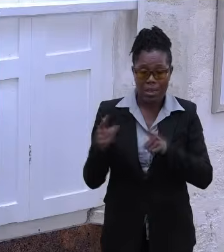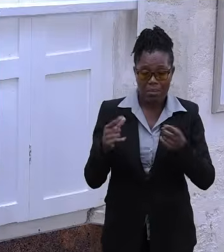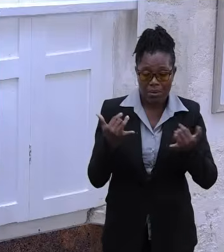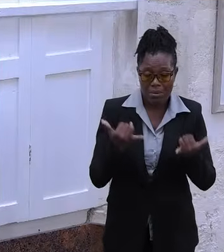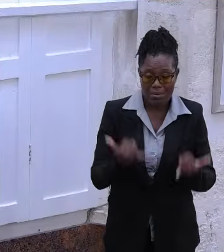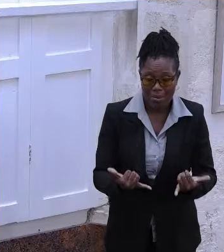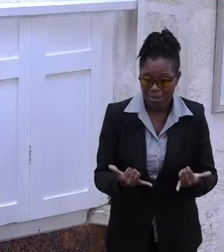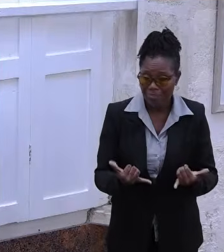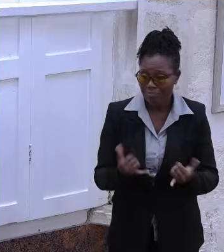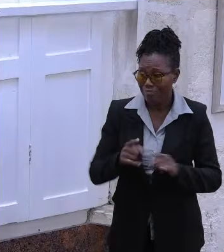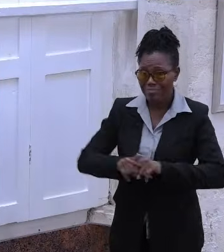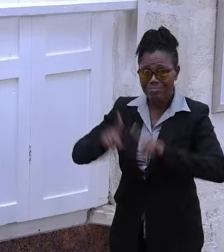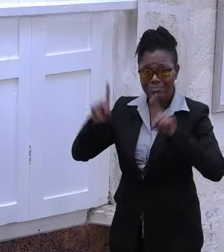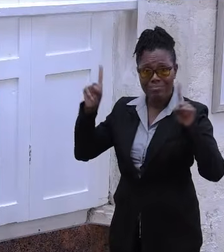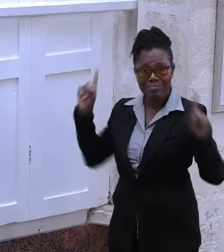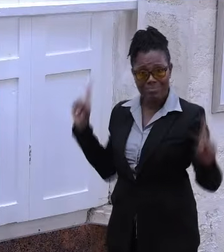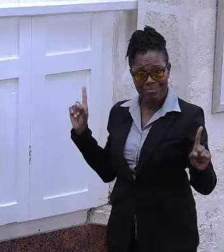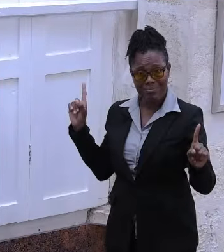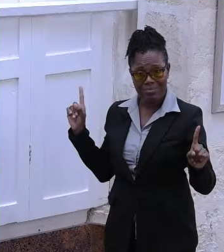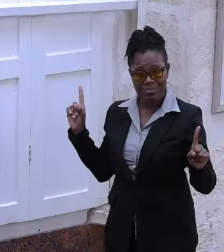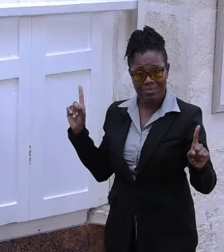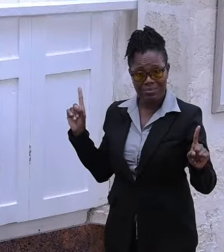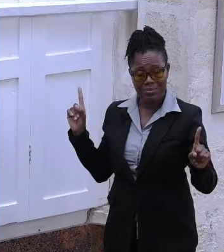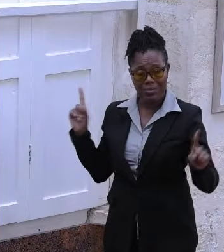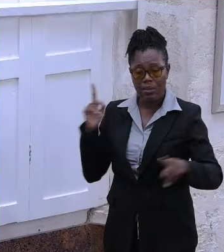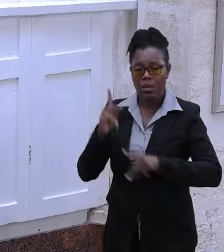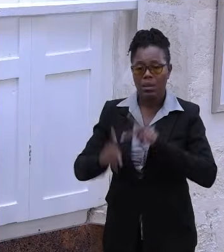world. People are moving.